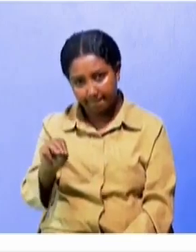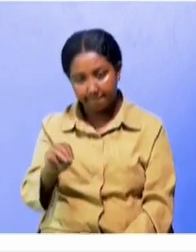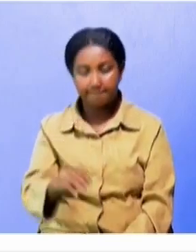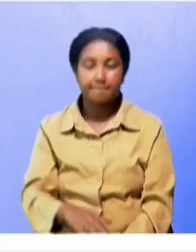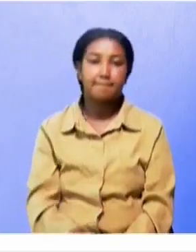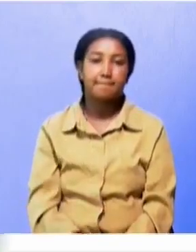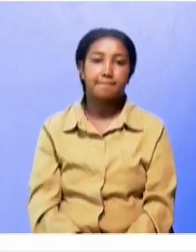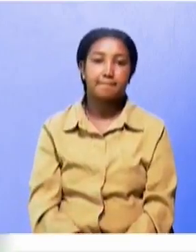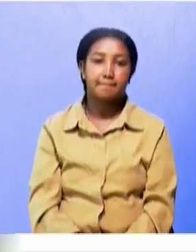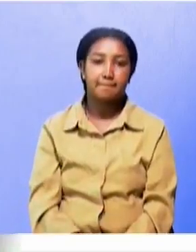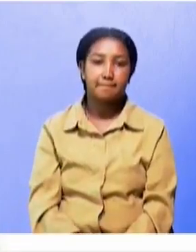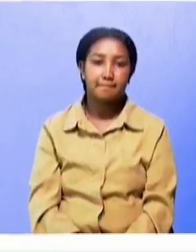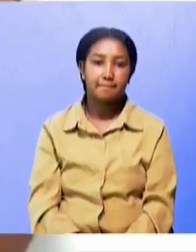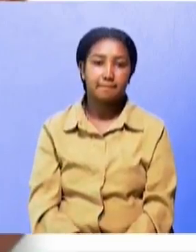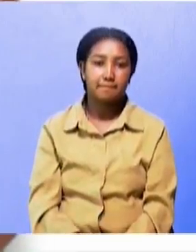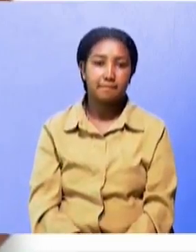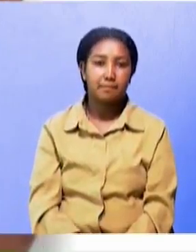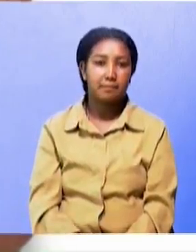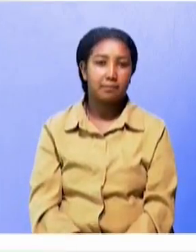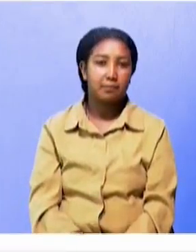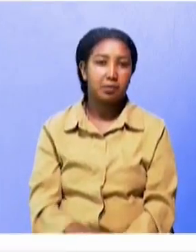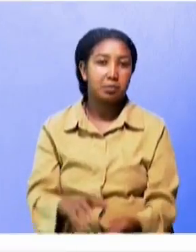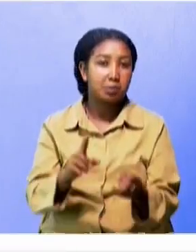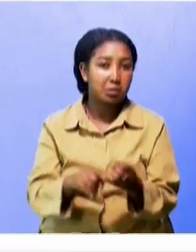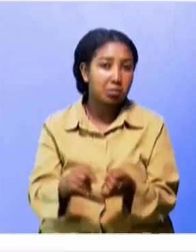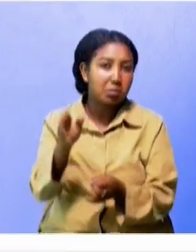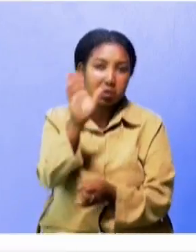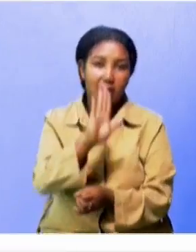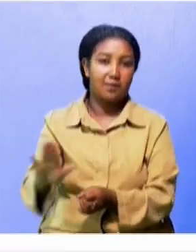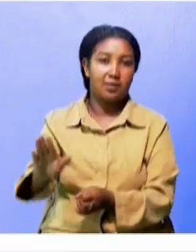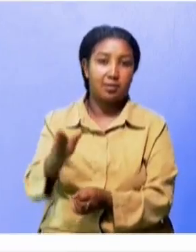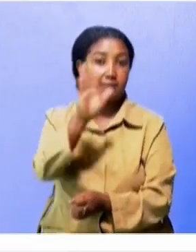Seldom. And that is never too.